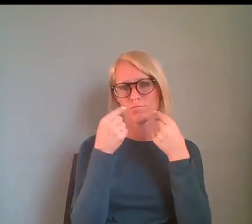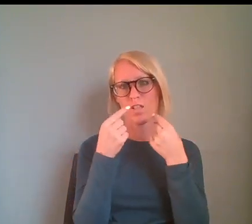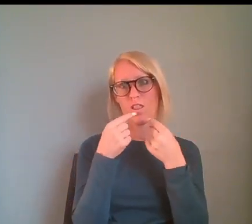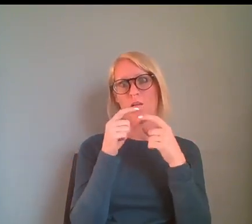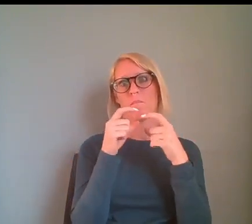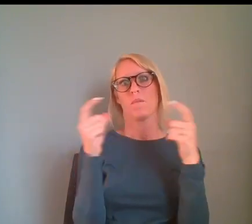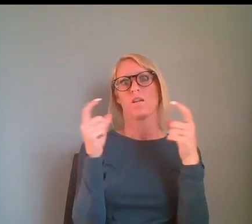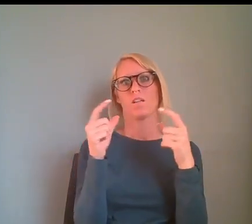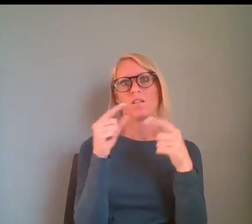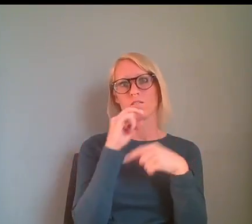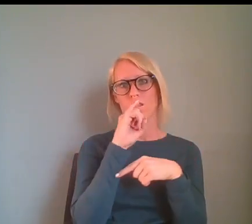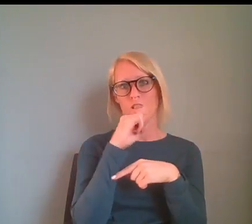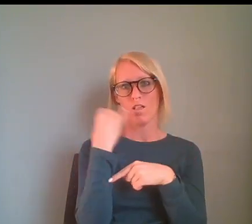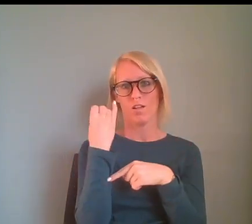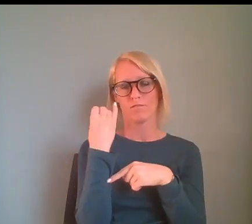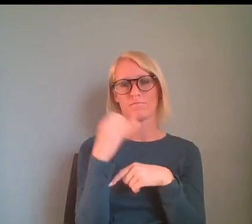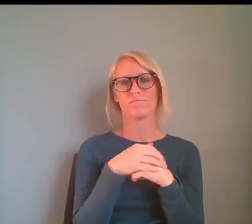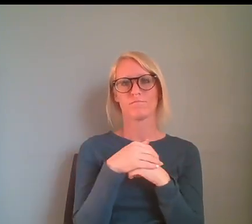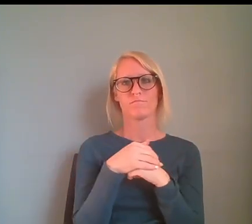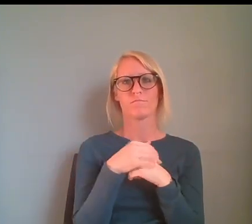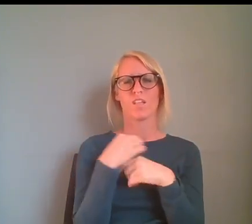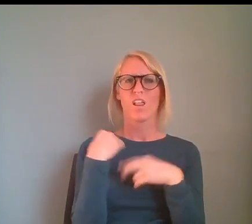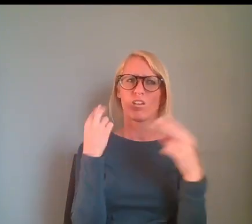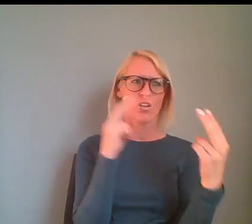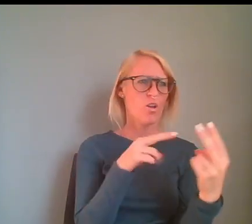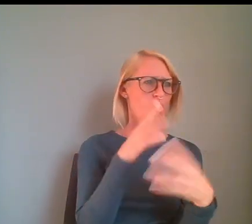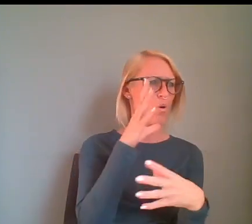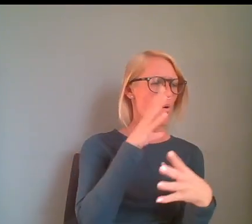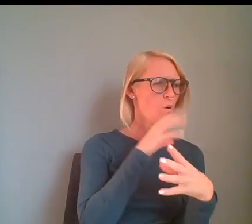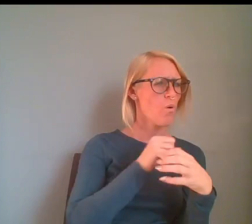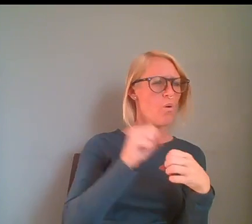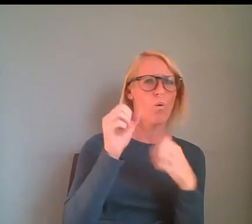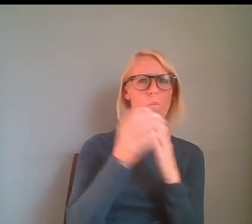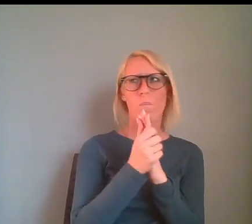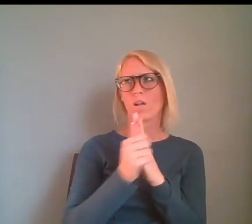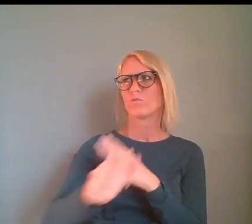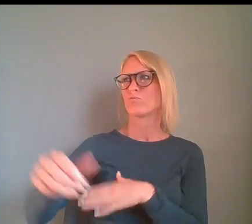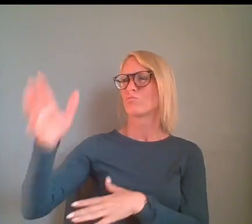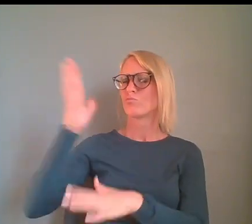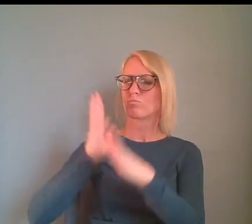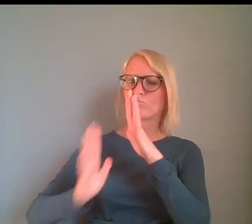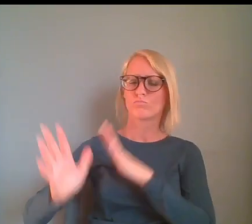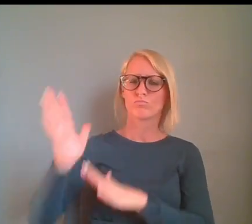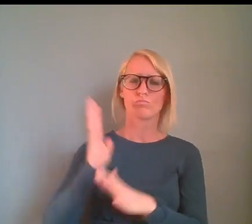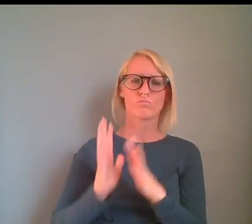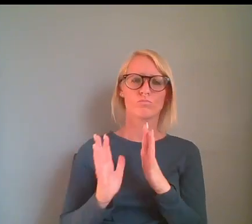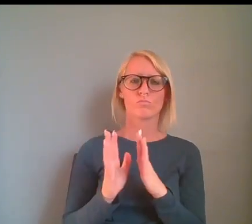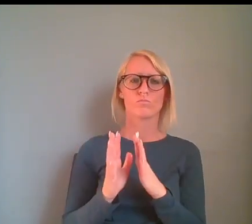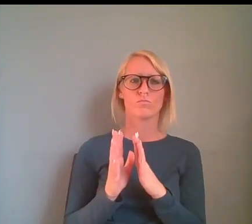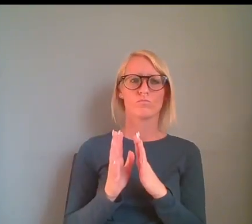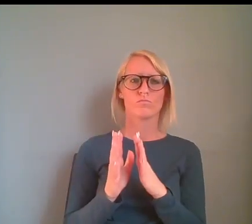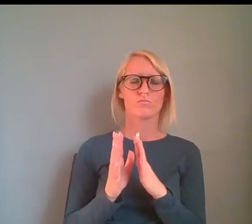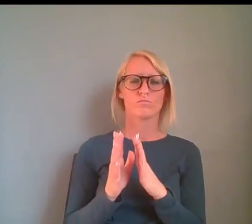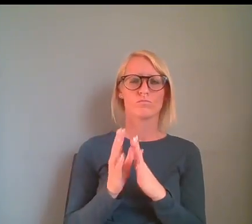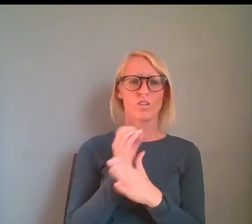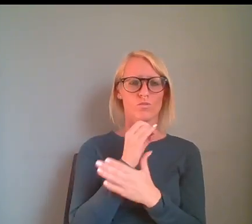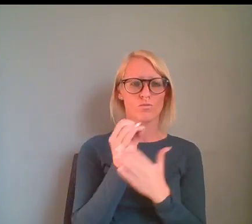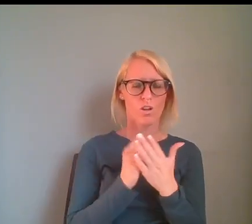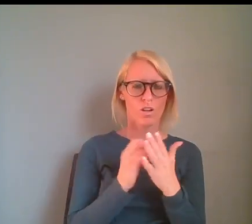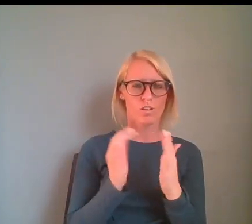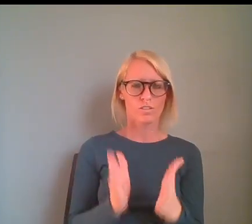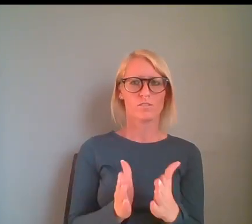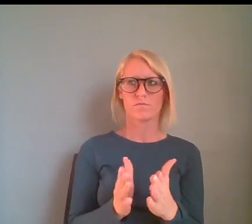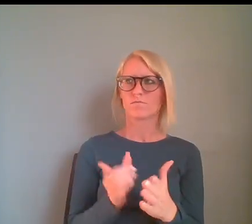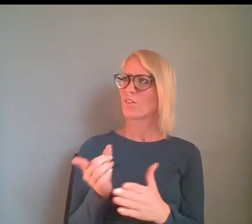love staring at old master drawings because you can see he made a big, do you think you could turn the lights off